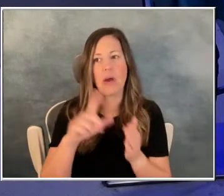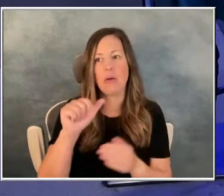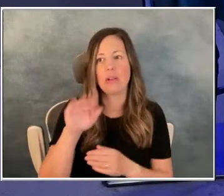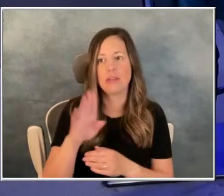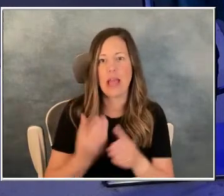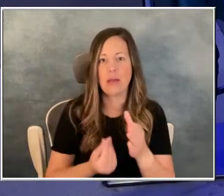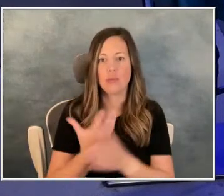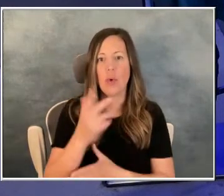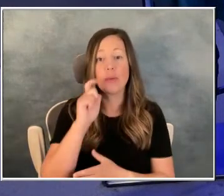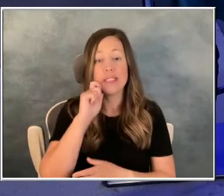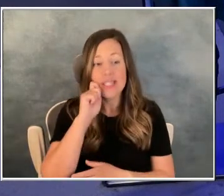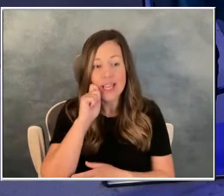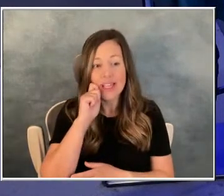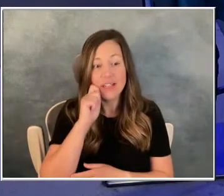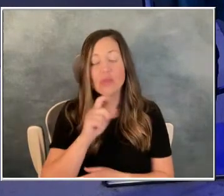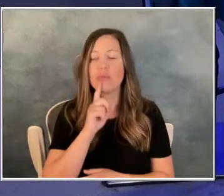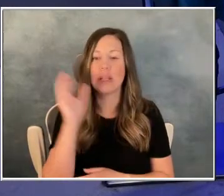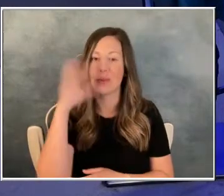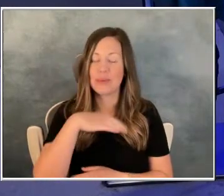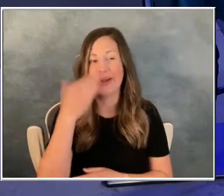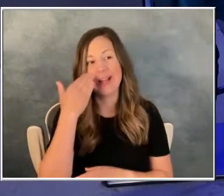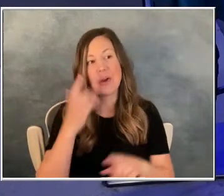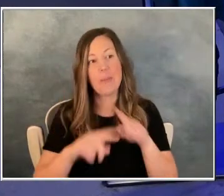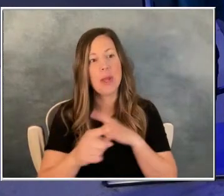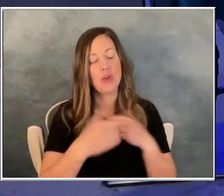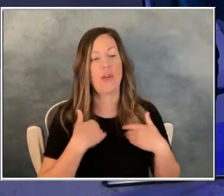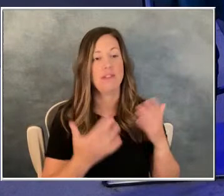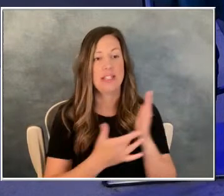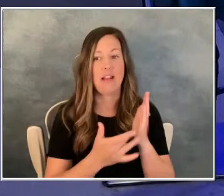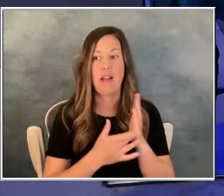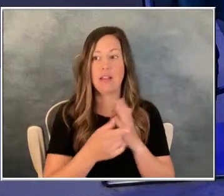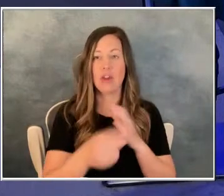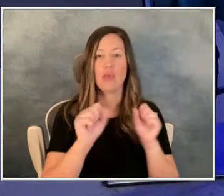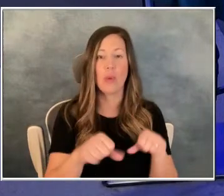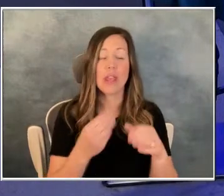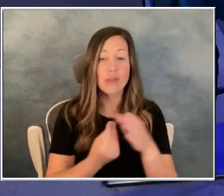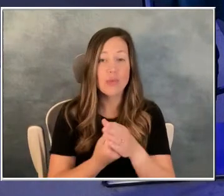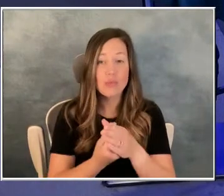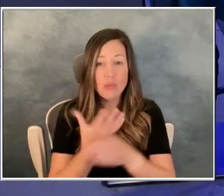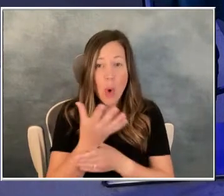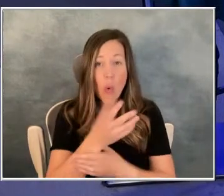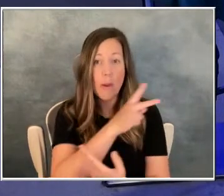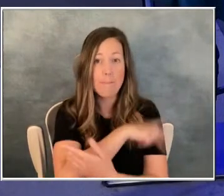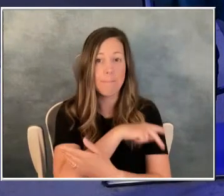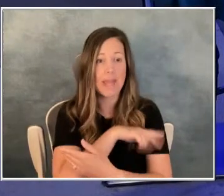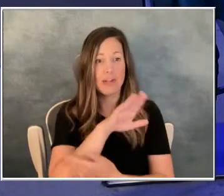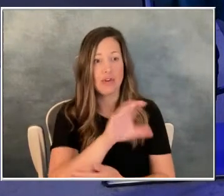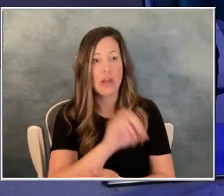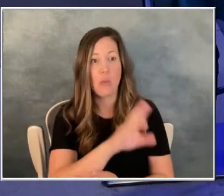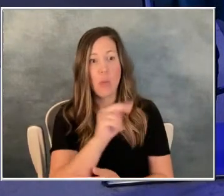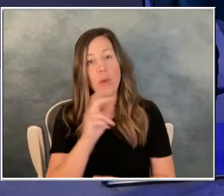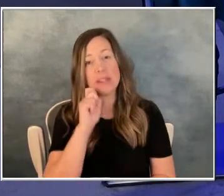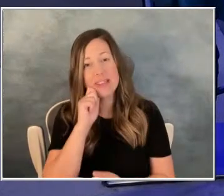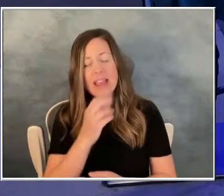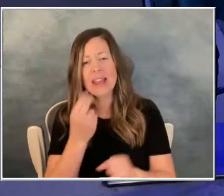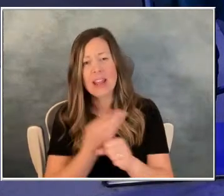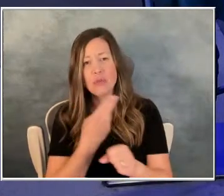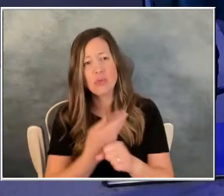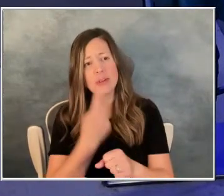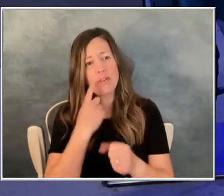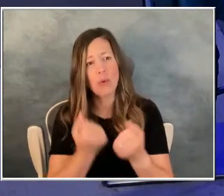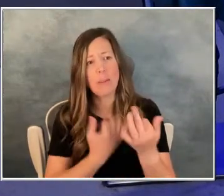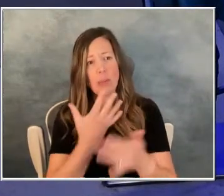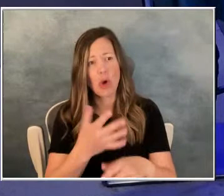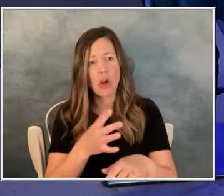strange to someone without a medical degree, but you have this technology where you can grow the patient's own skin and use it to help